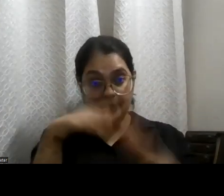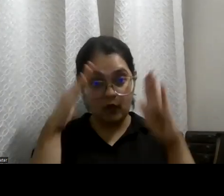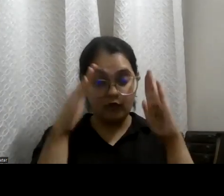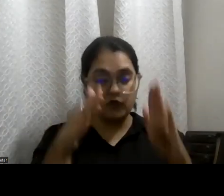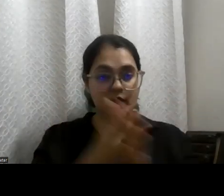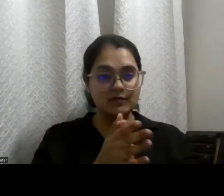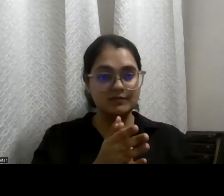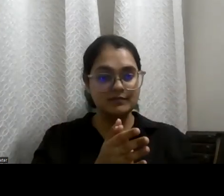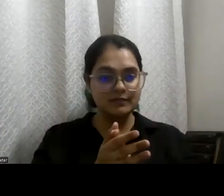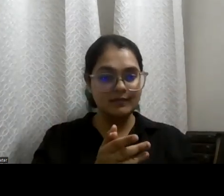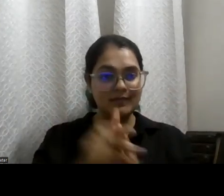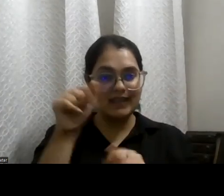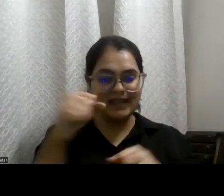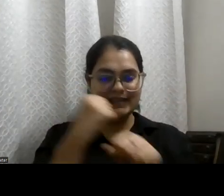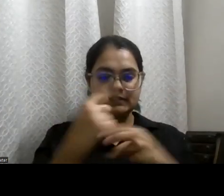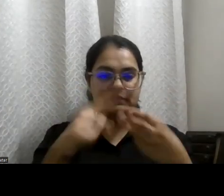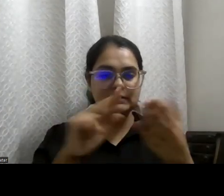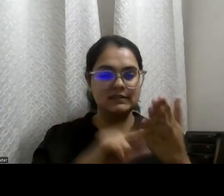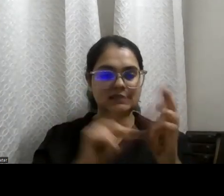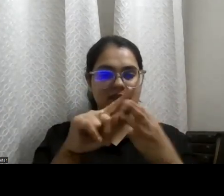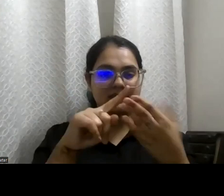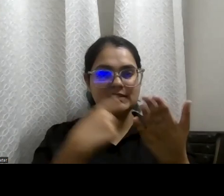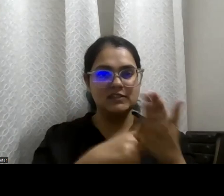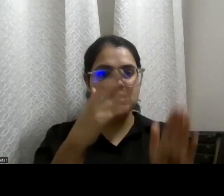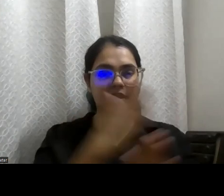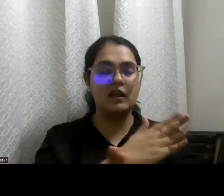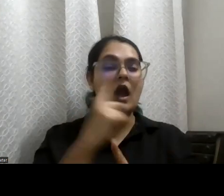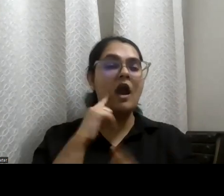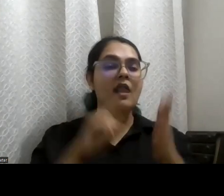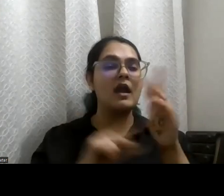say that the gender parity index has improved,